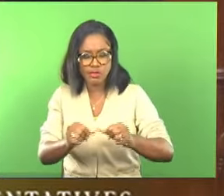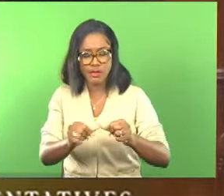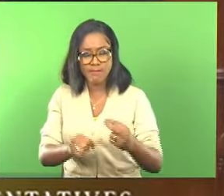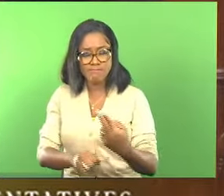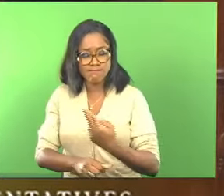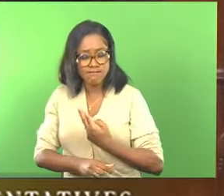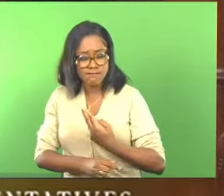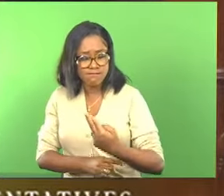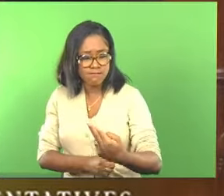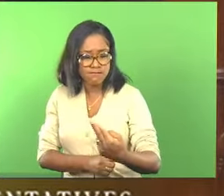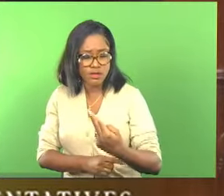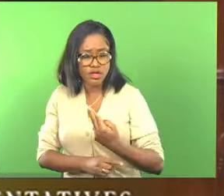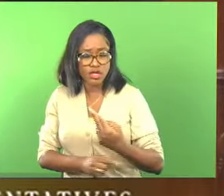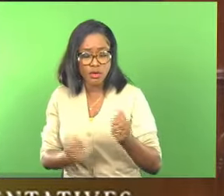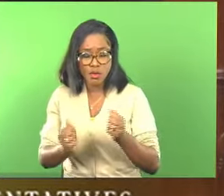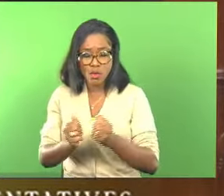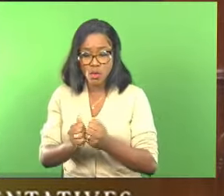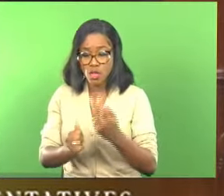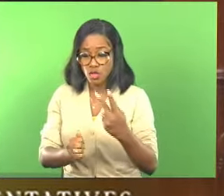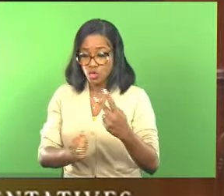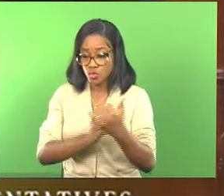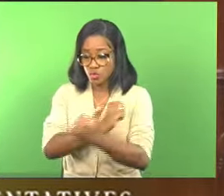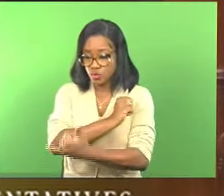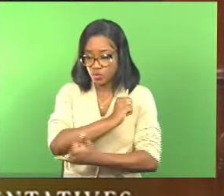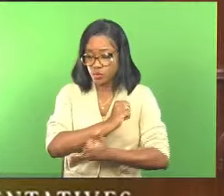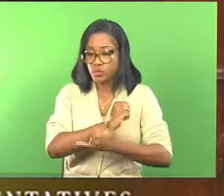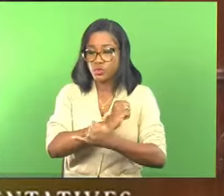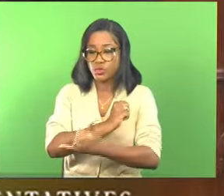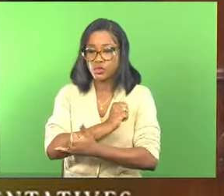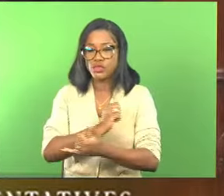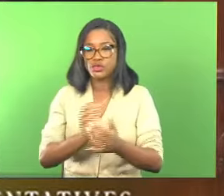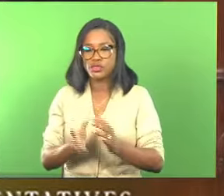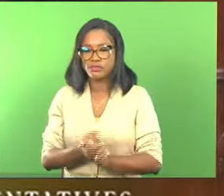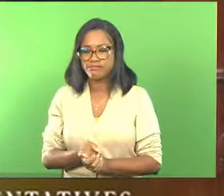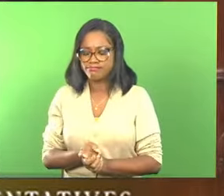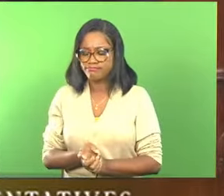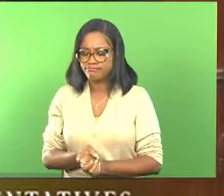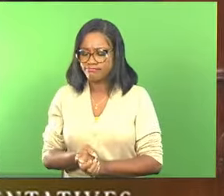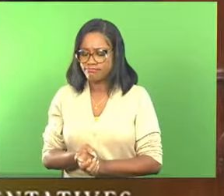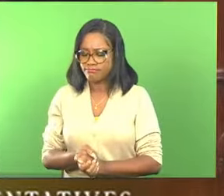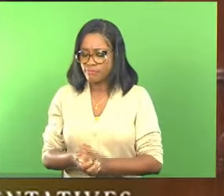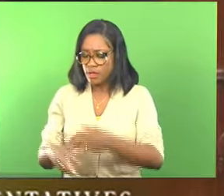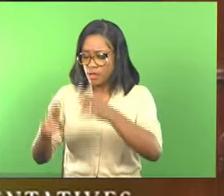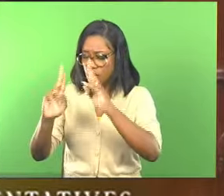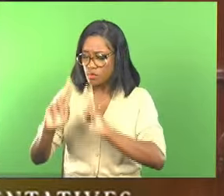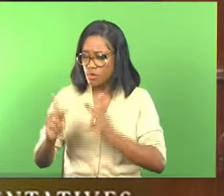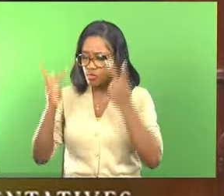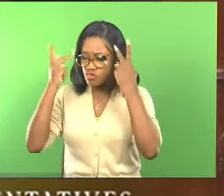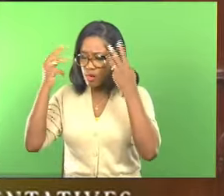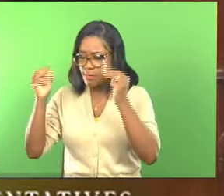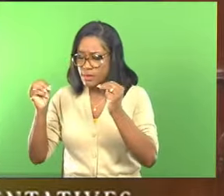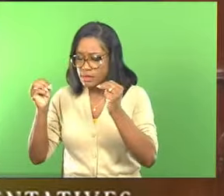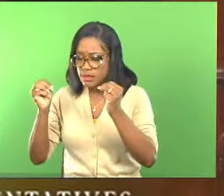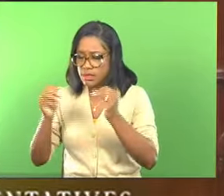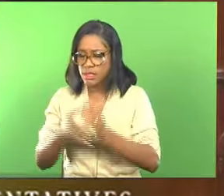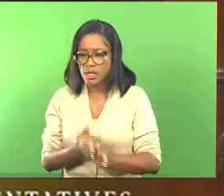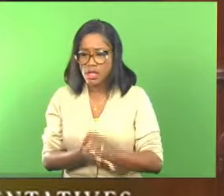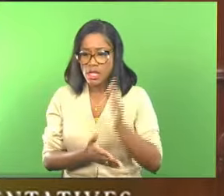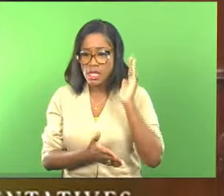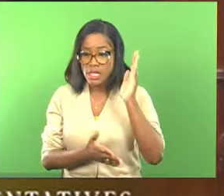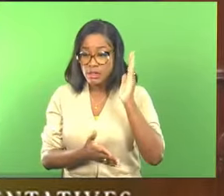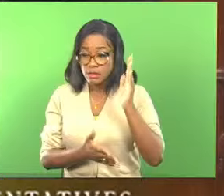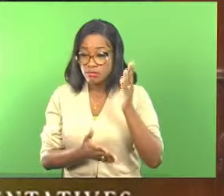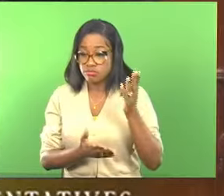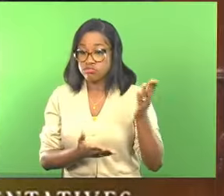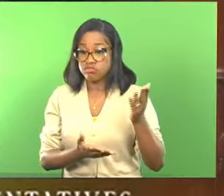friendship of our two nations. Honorable Prime Minister, the Speaker's chair was gifted to